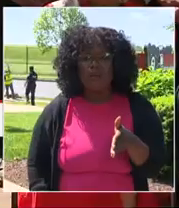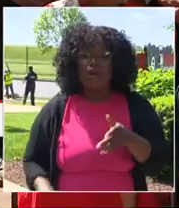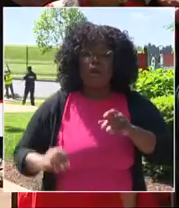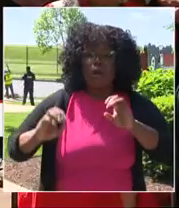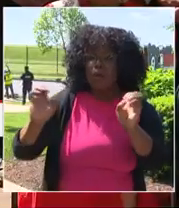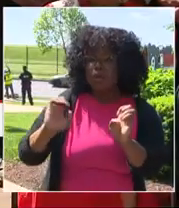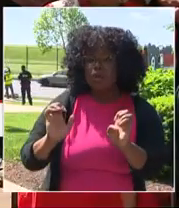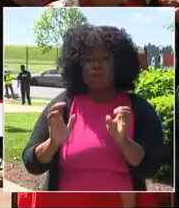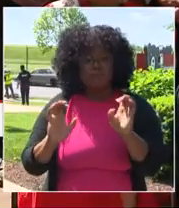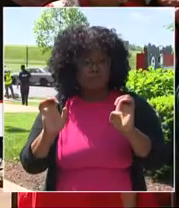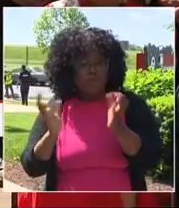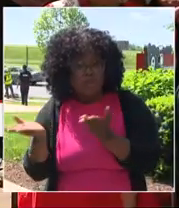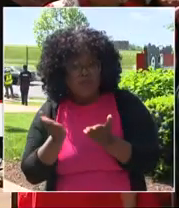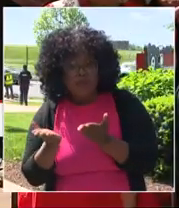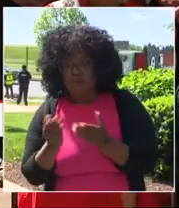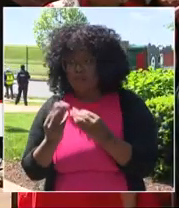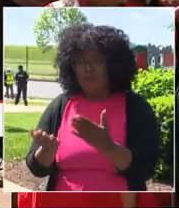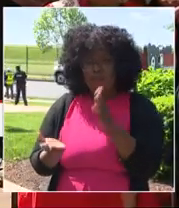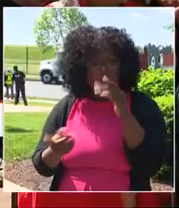will provide